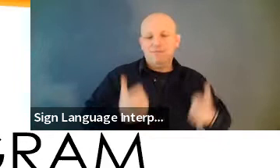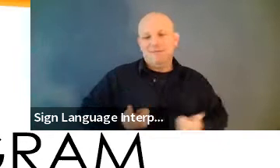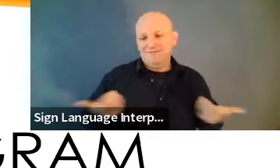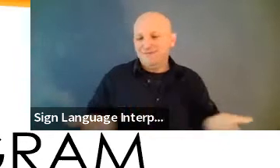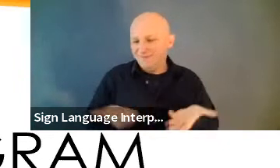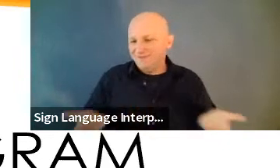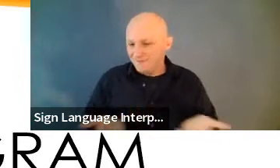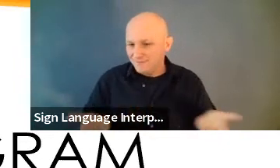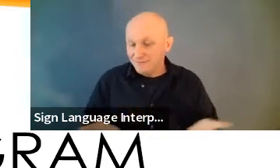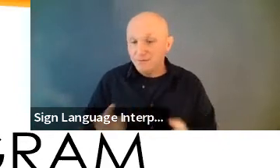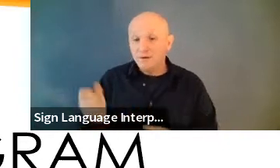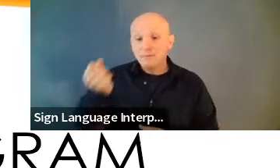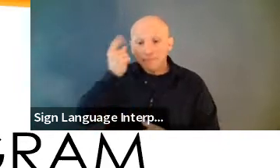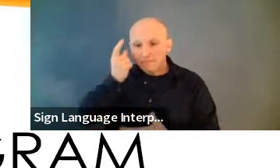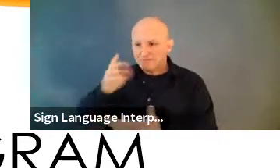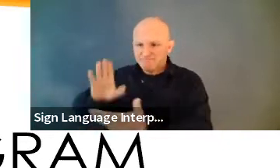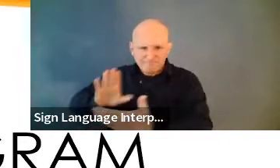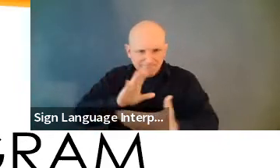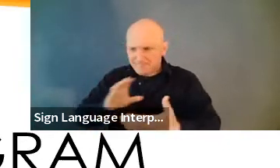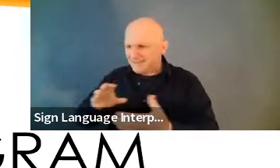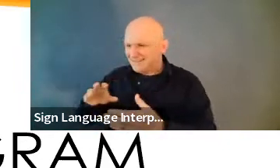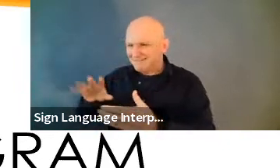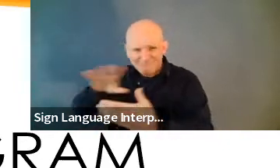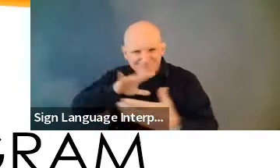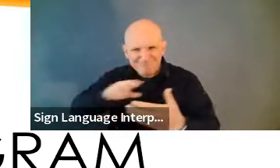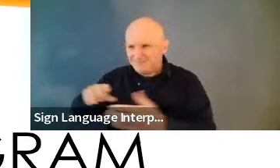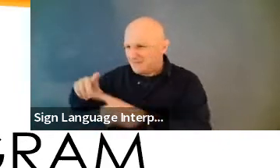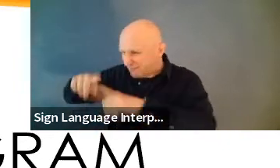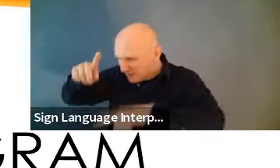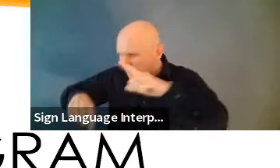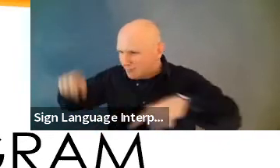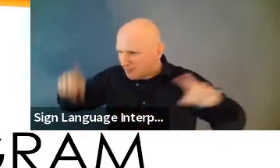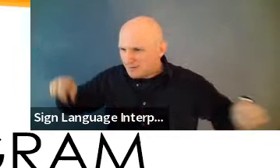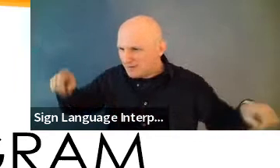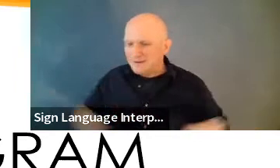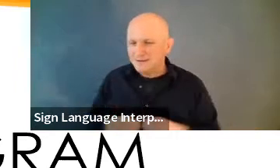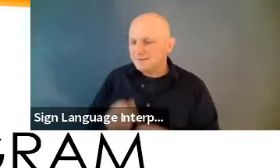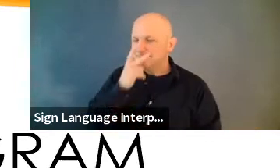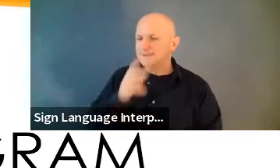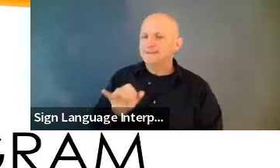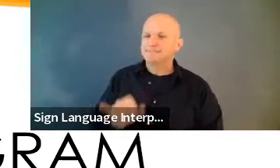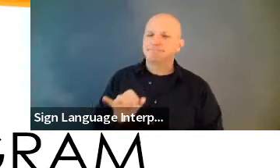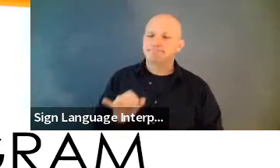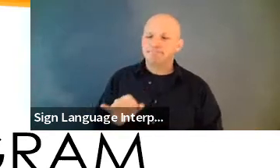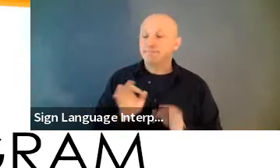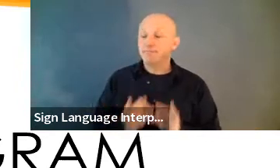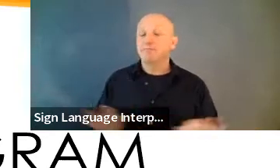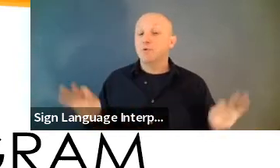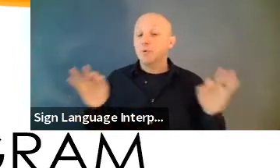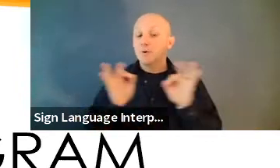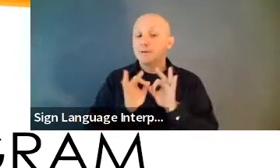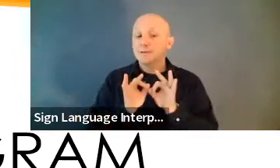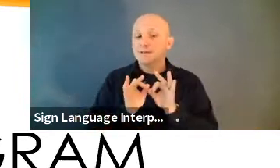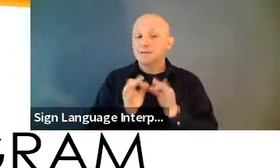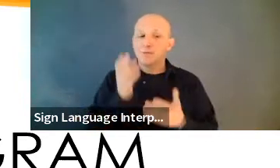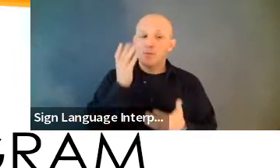these demographic characteristics, we can then kind of see the importance of, why we have